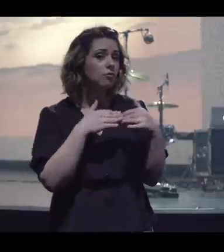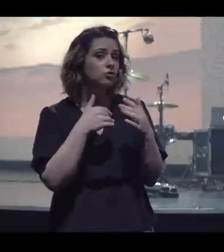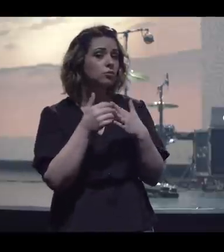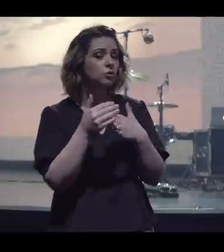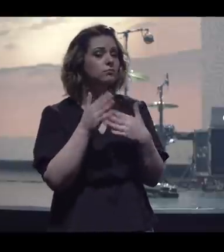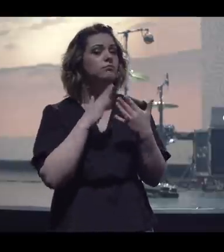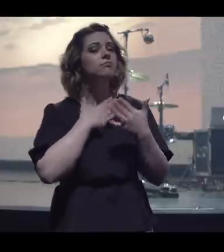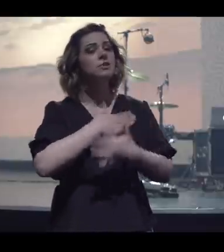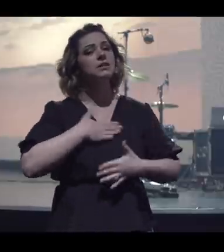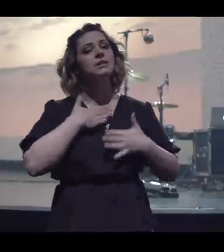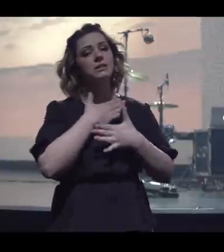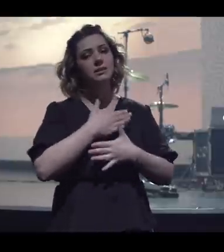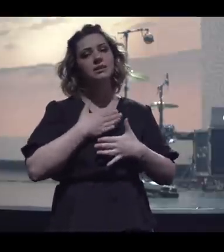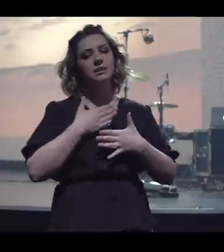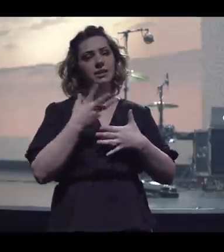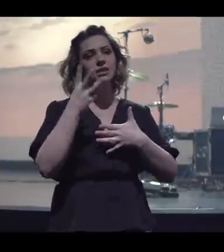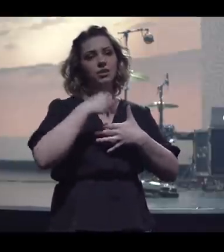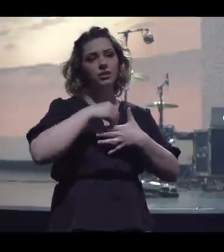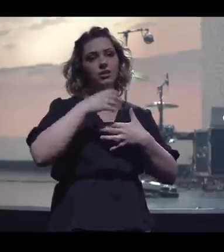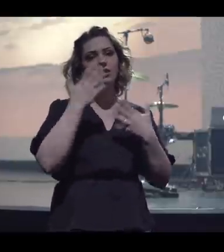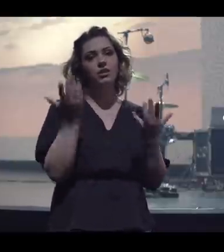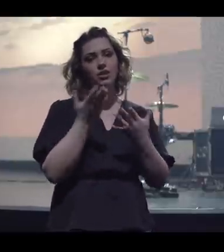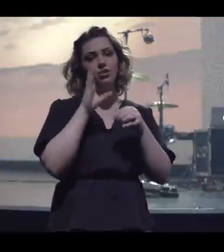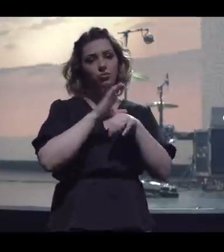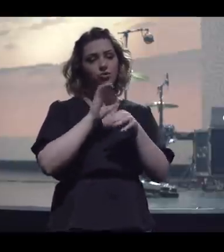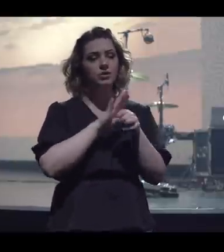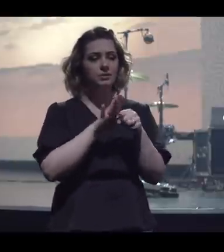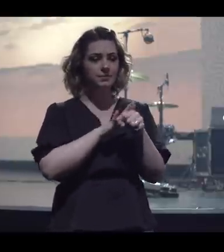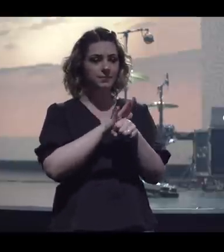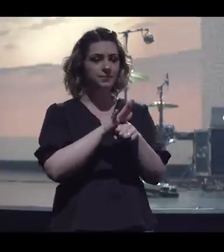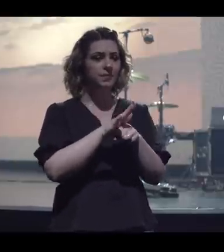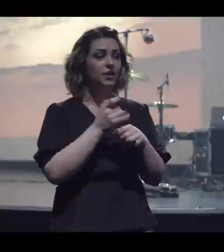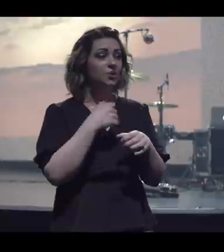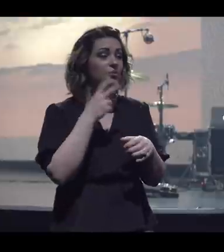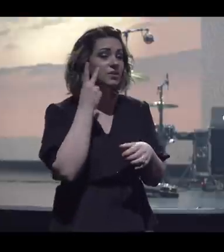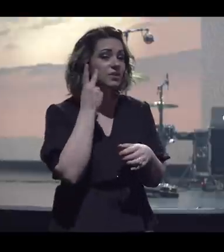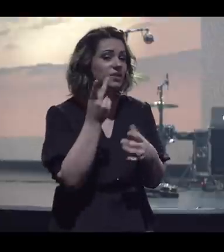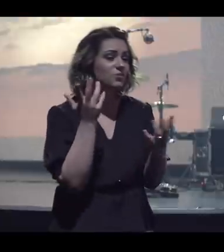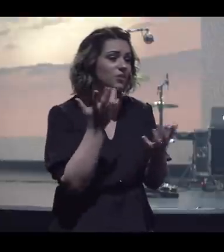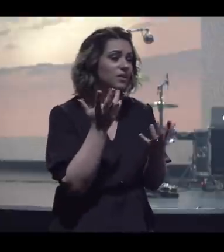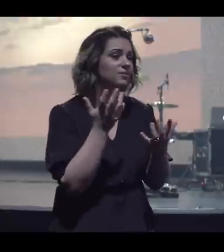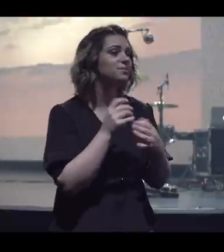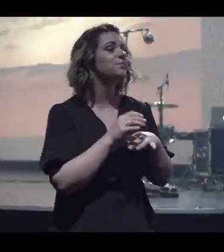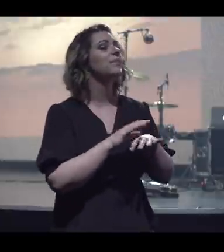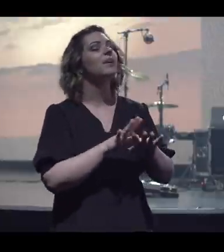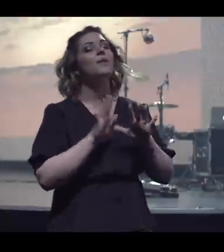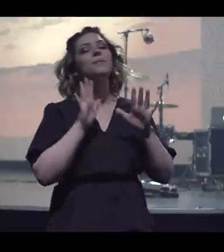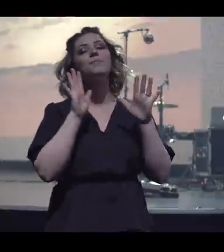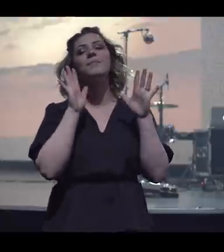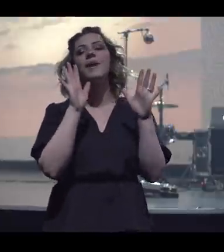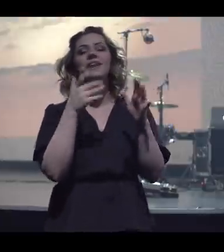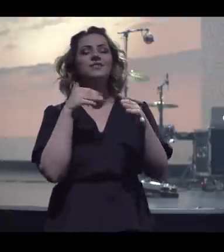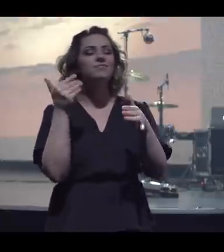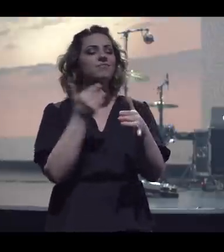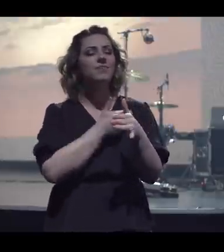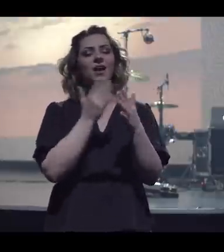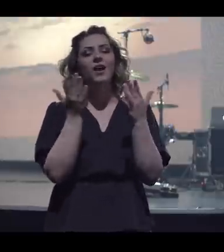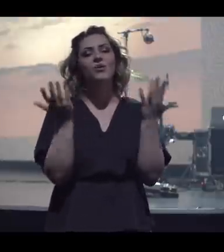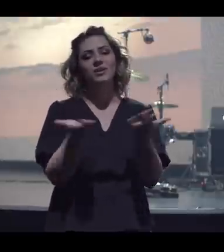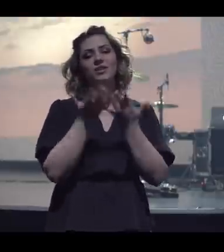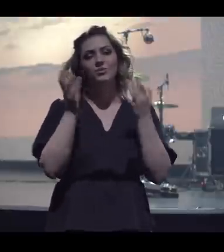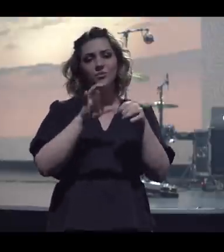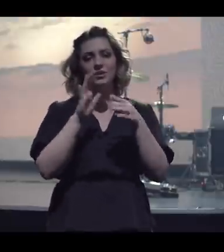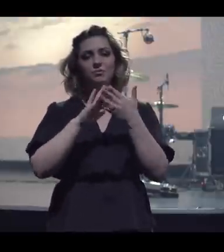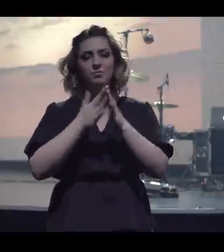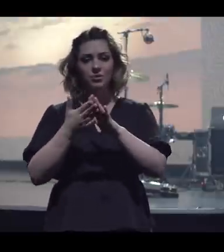home. Because what you will find is there is incredible power in the community. God made us